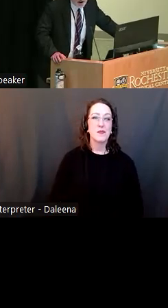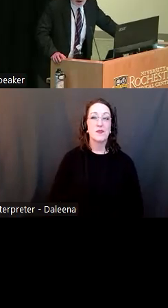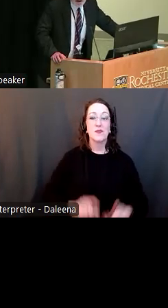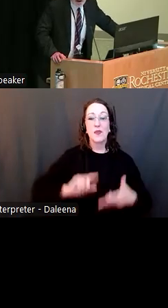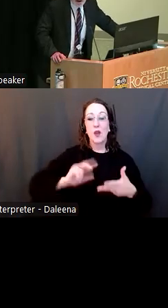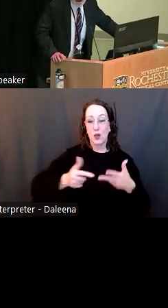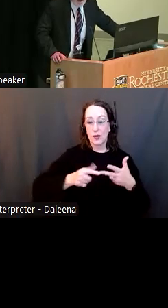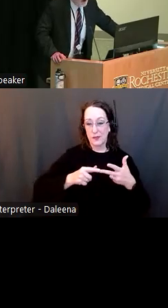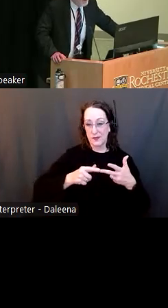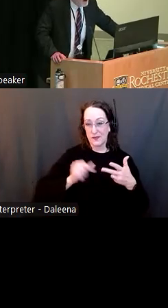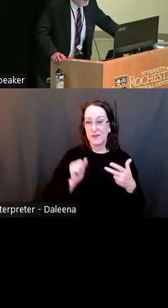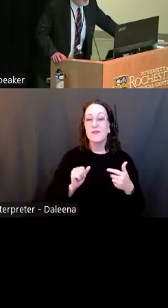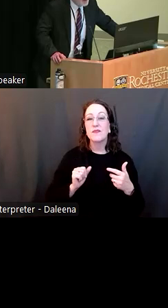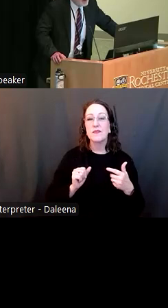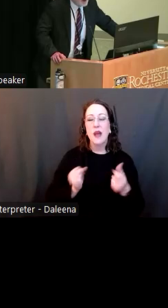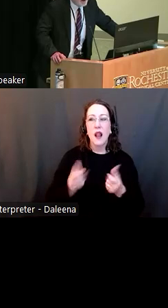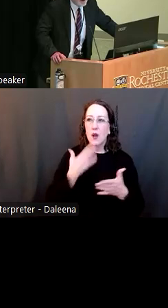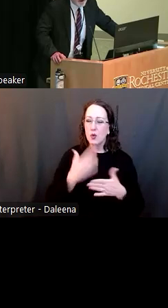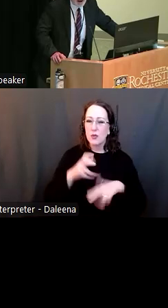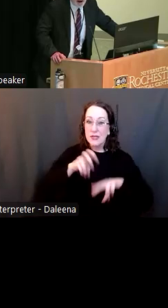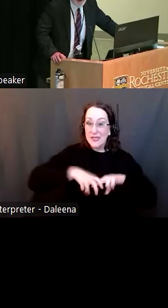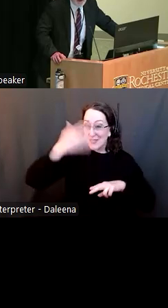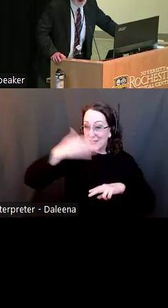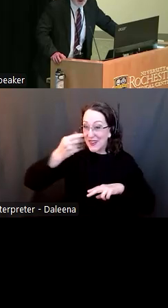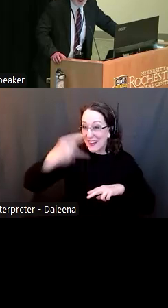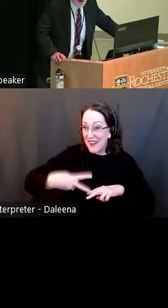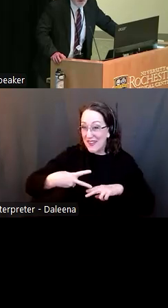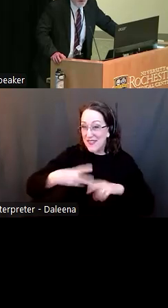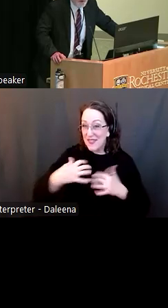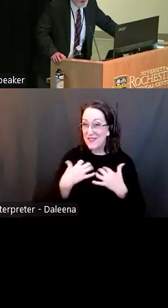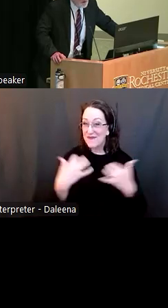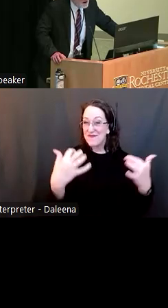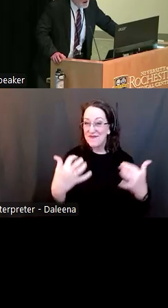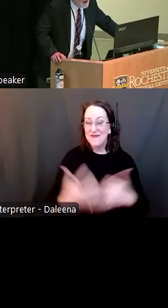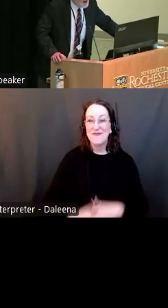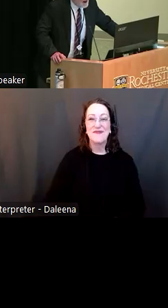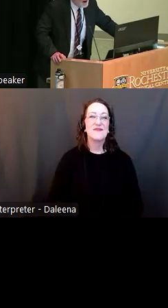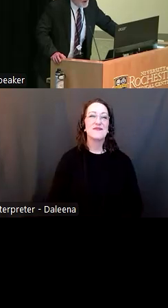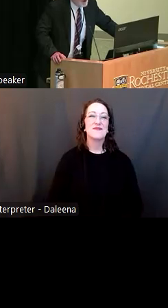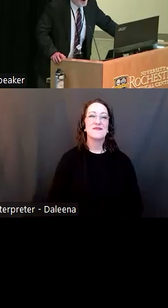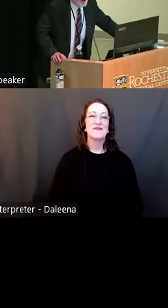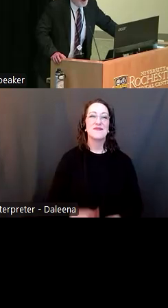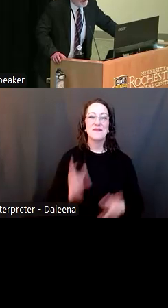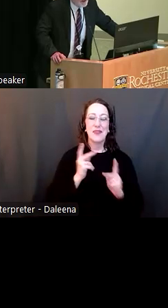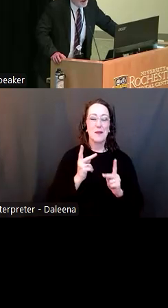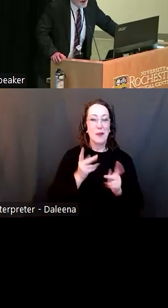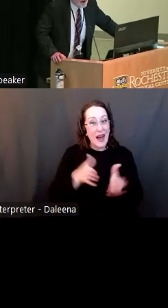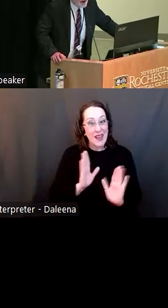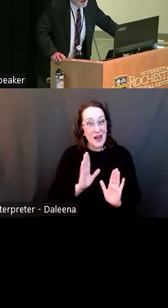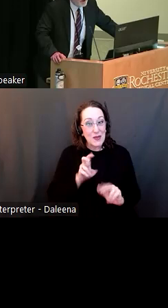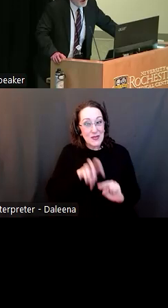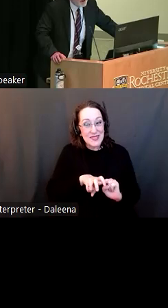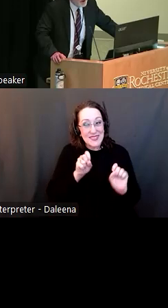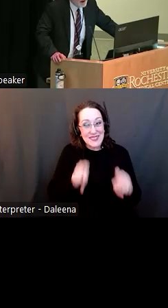Third, we have a lot of good seats in the front half of the auditorium. People are allowed to sit